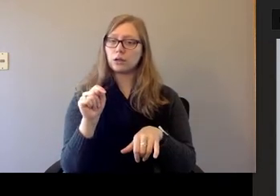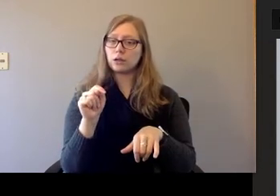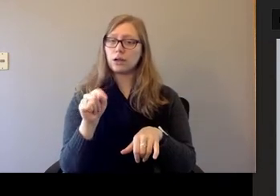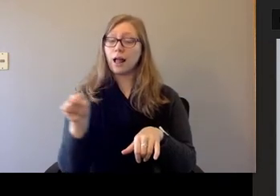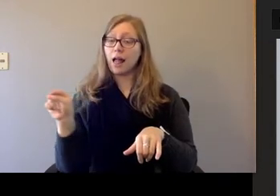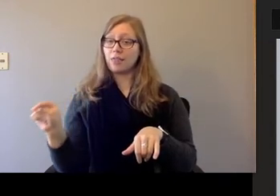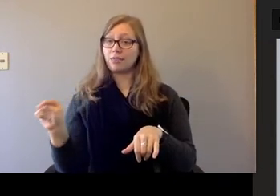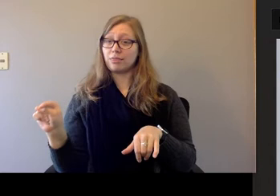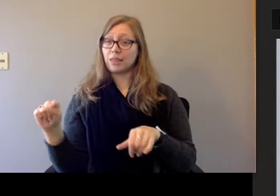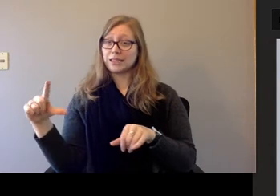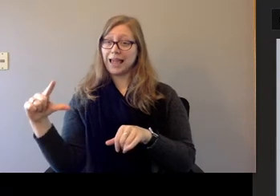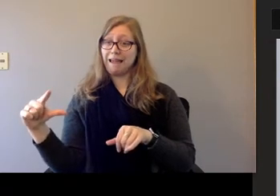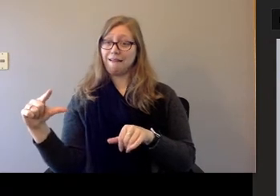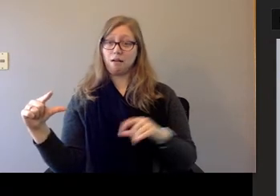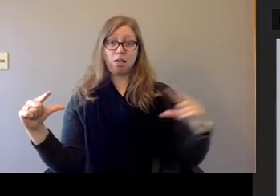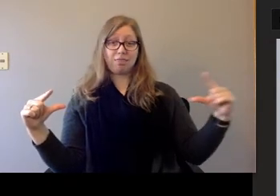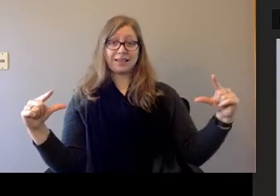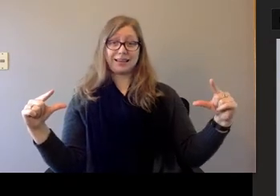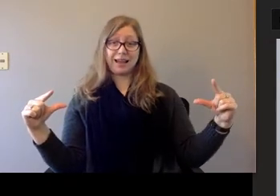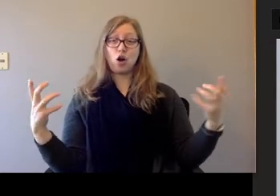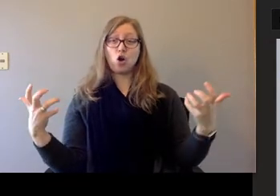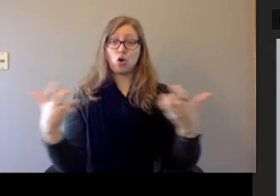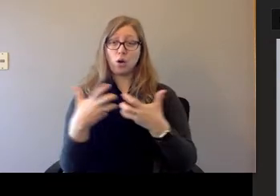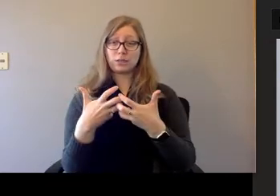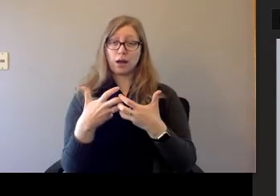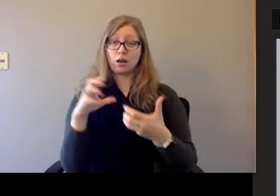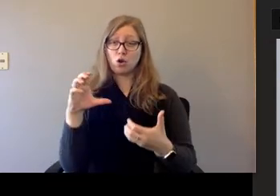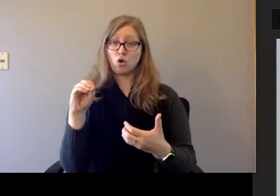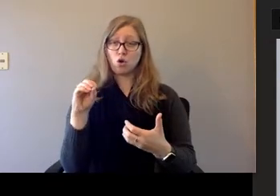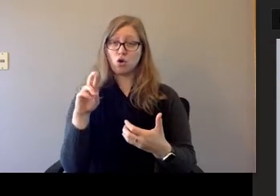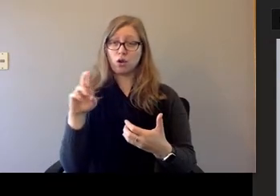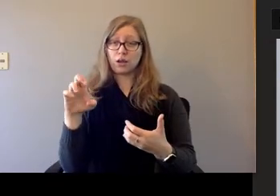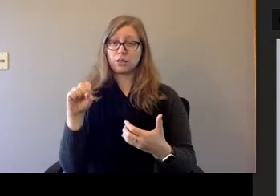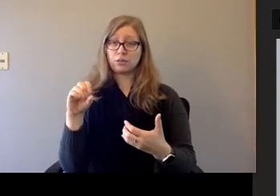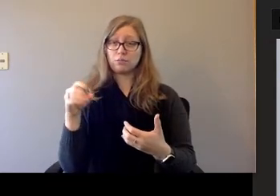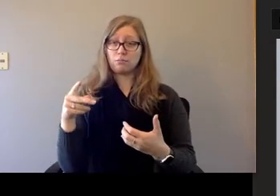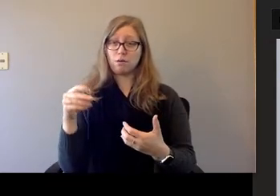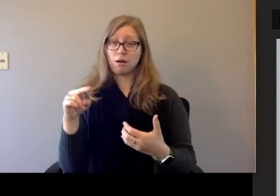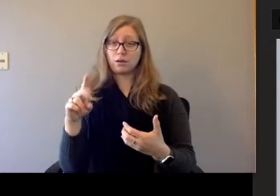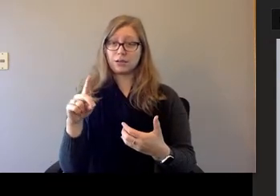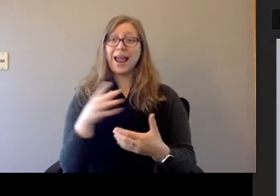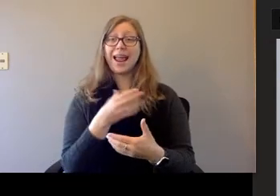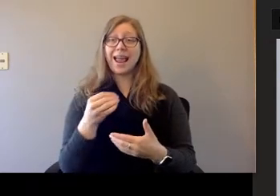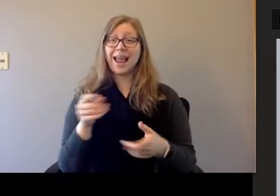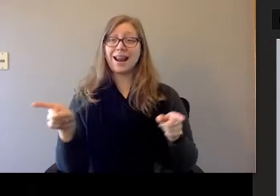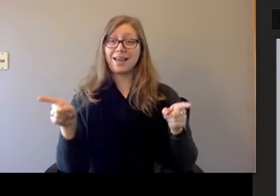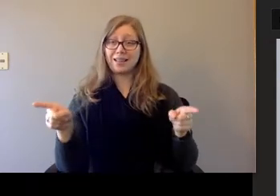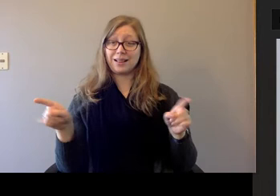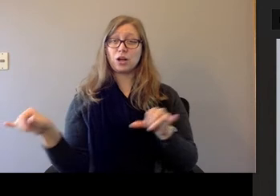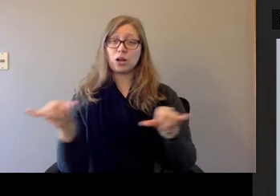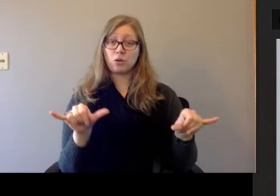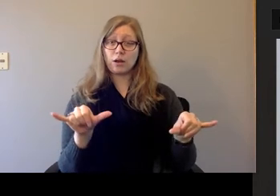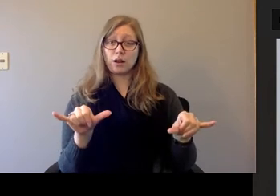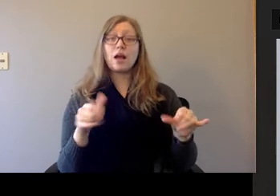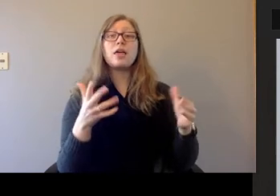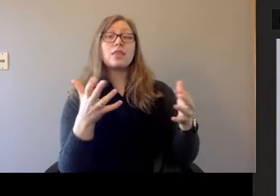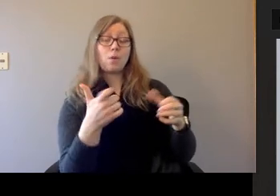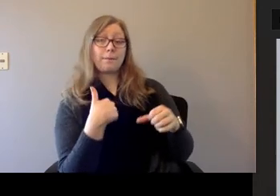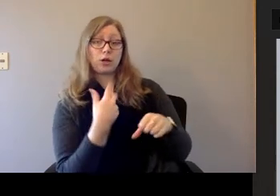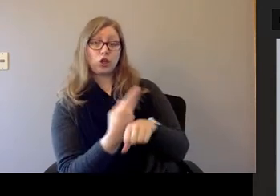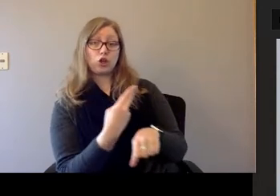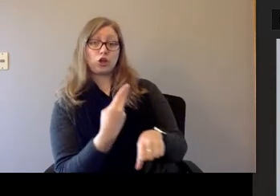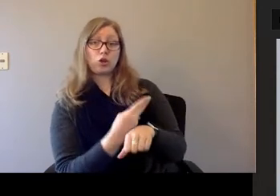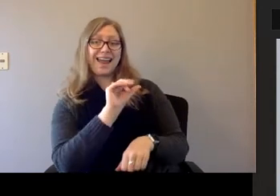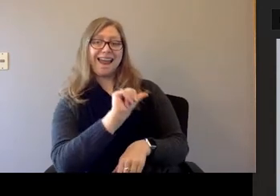congruent. And they want us to use angle side. So if I'm using angle side, that means I need to